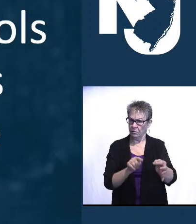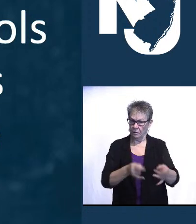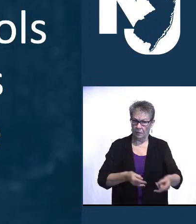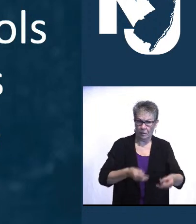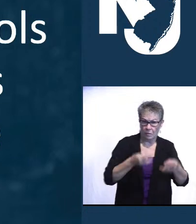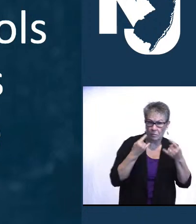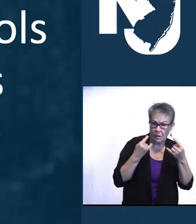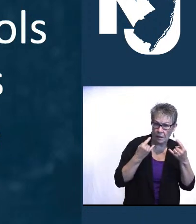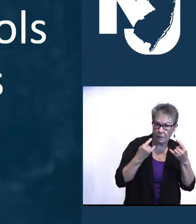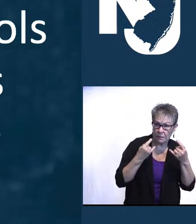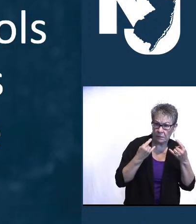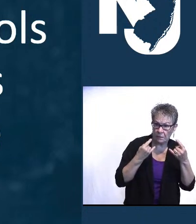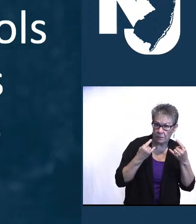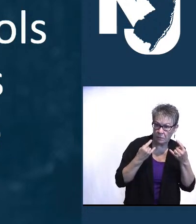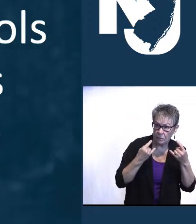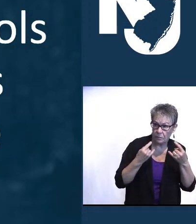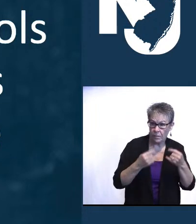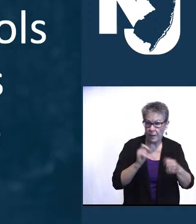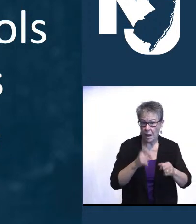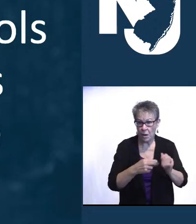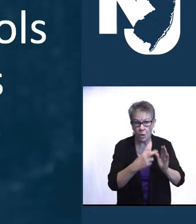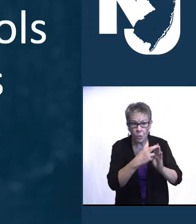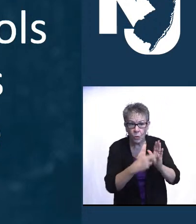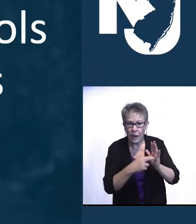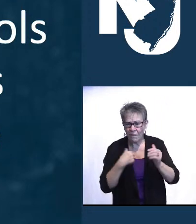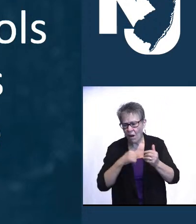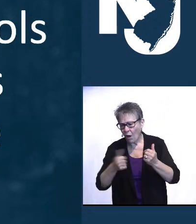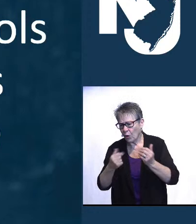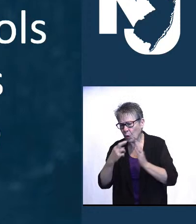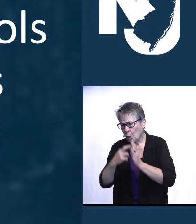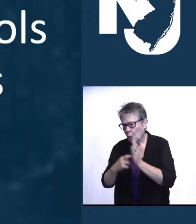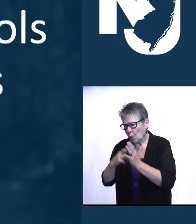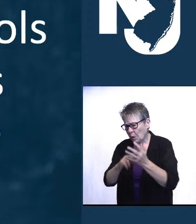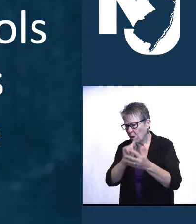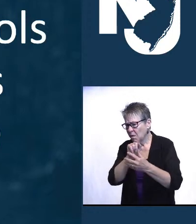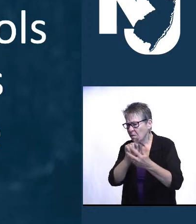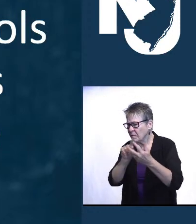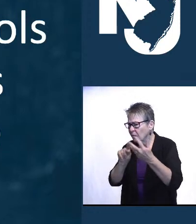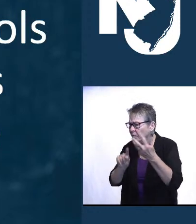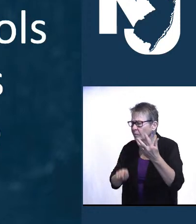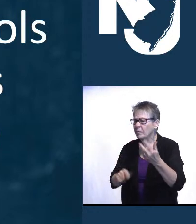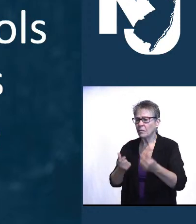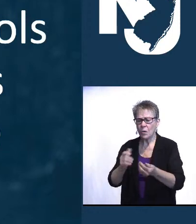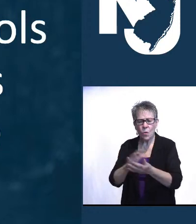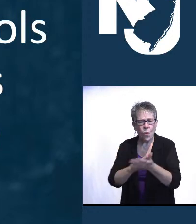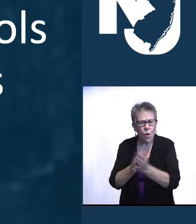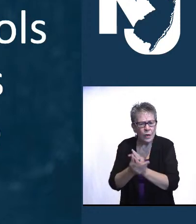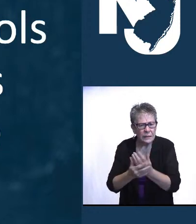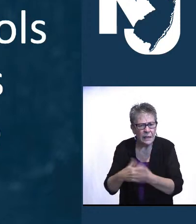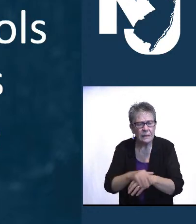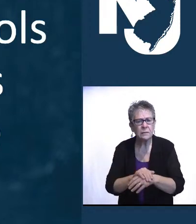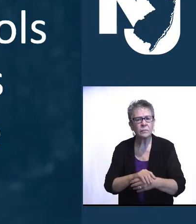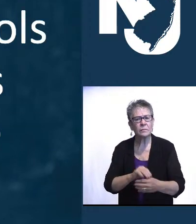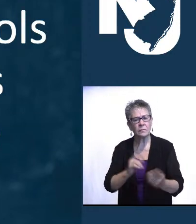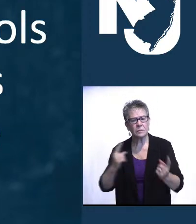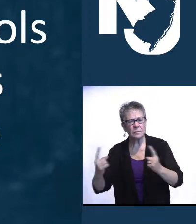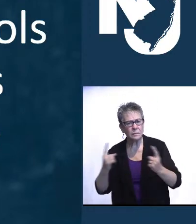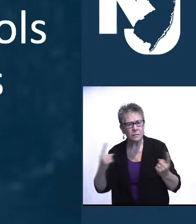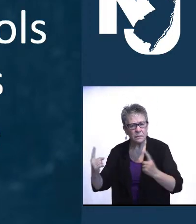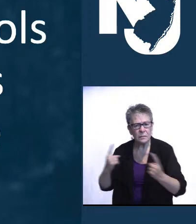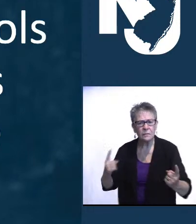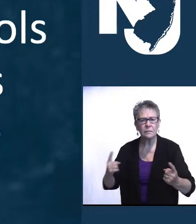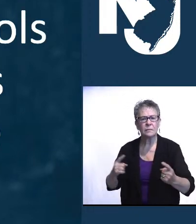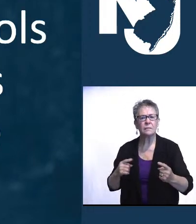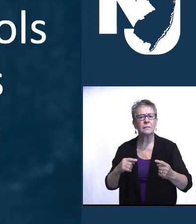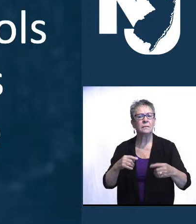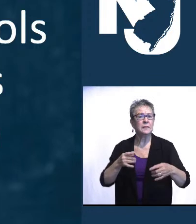we know that remote learning is an inadequate substitute for learning in person. We have tried, as we've said many times, to